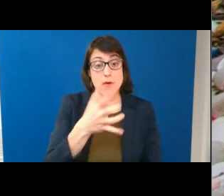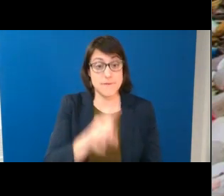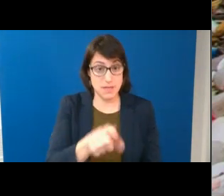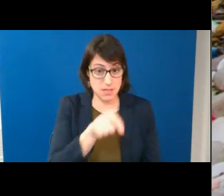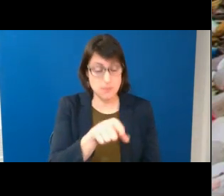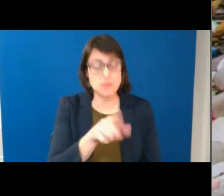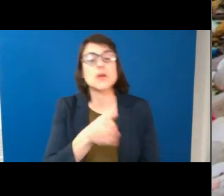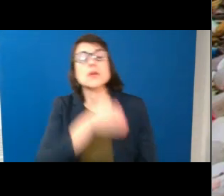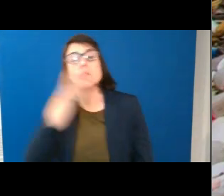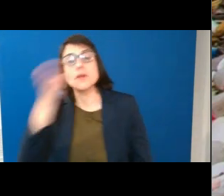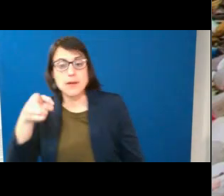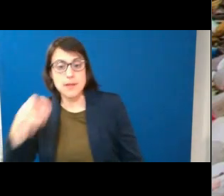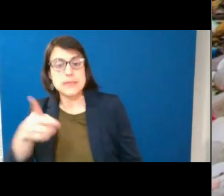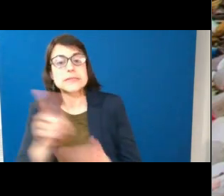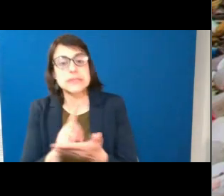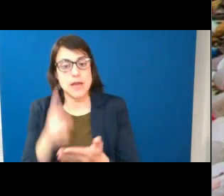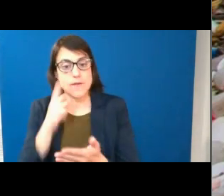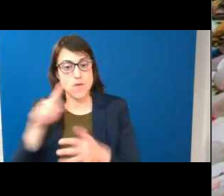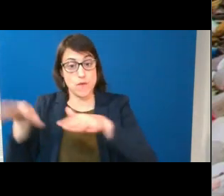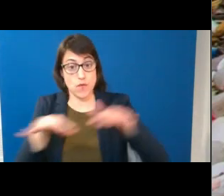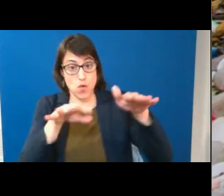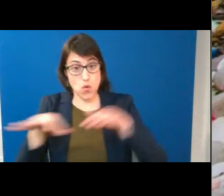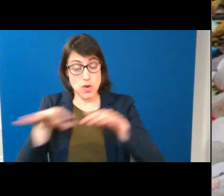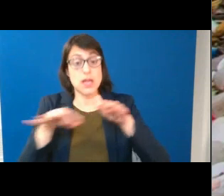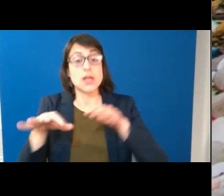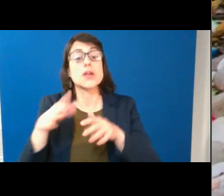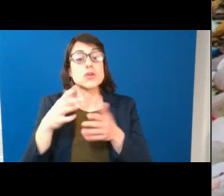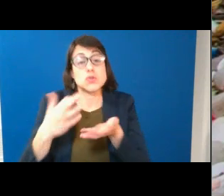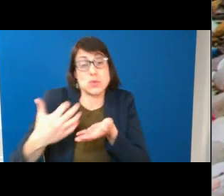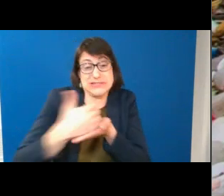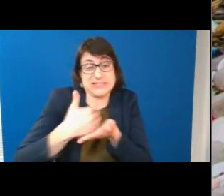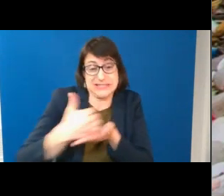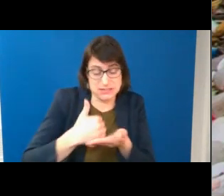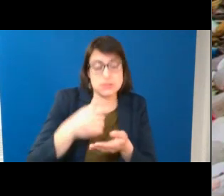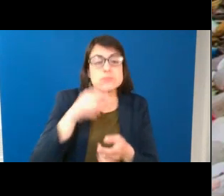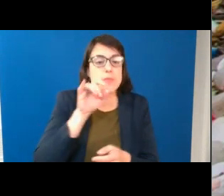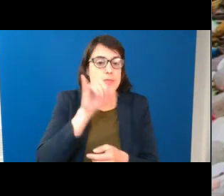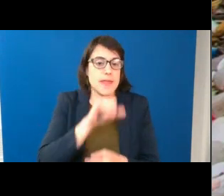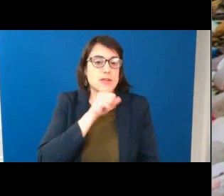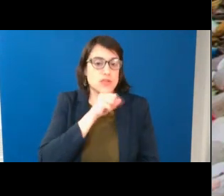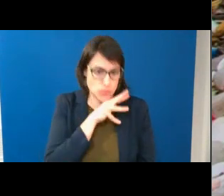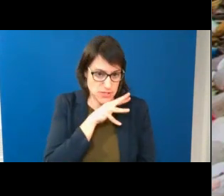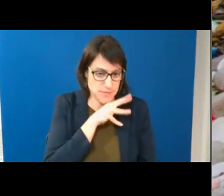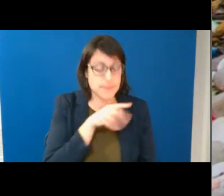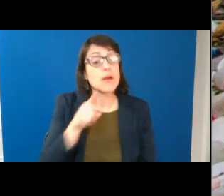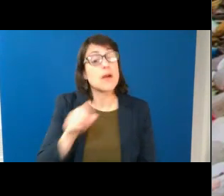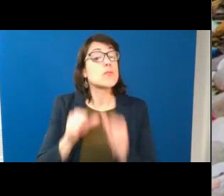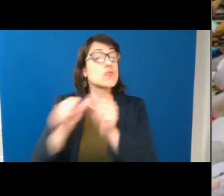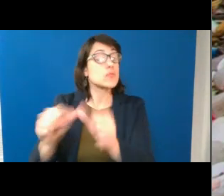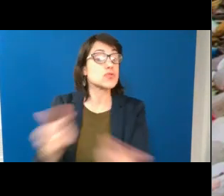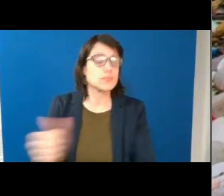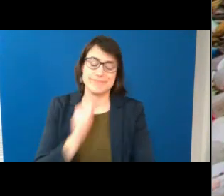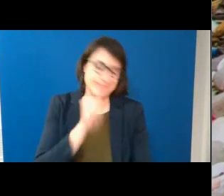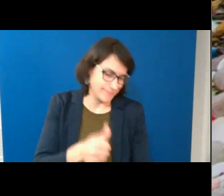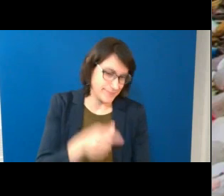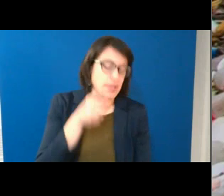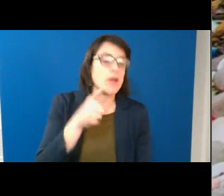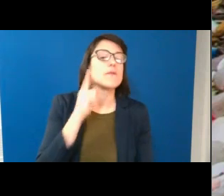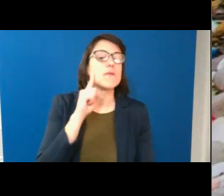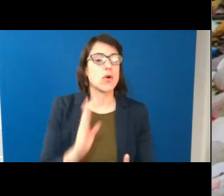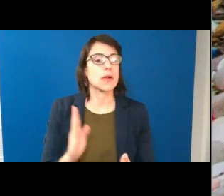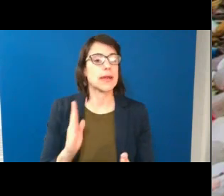excessive sediment and debris. This is not a permanent solution, right? This is a interception point. It's meant to capture